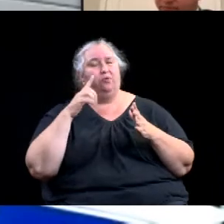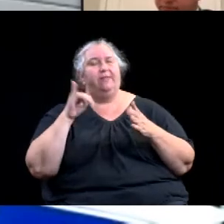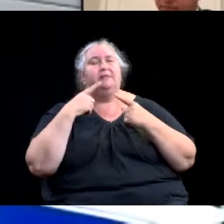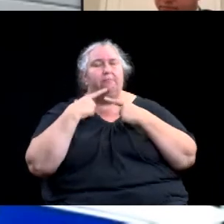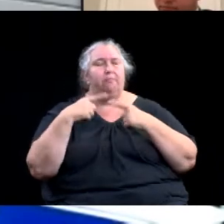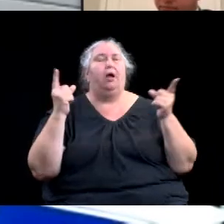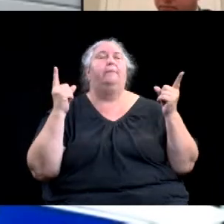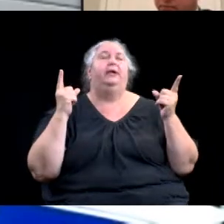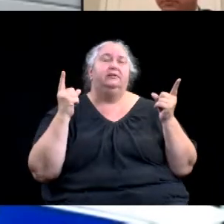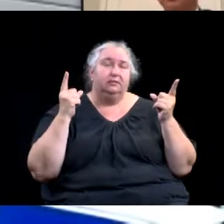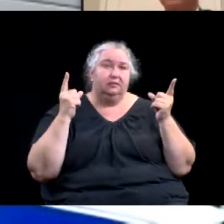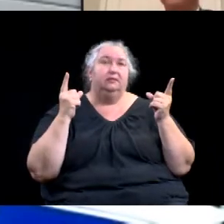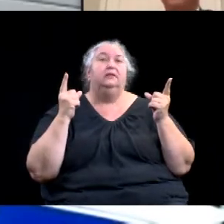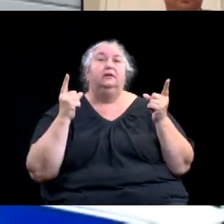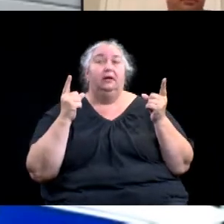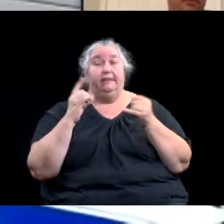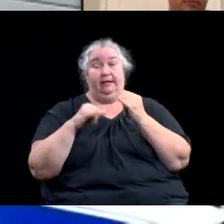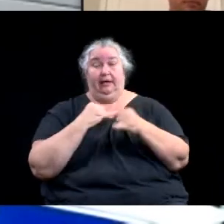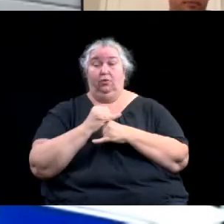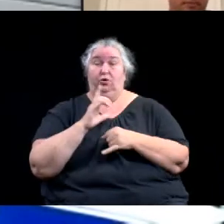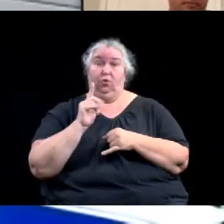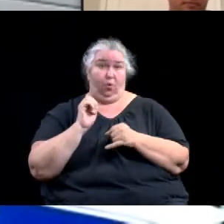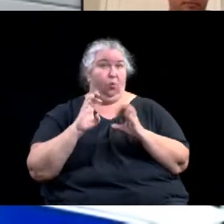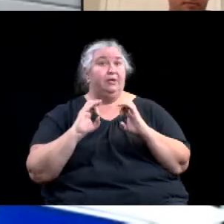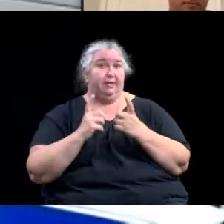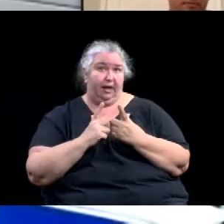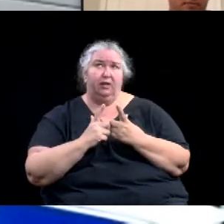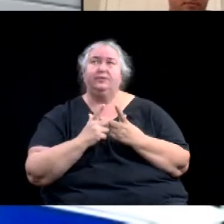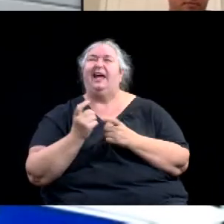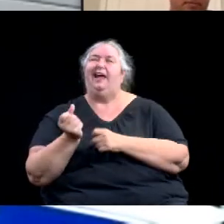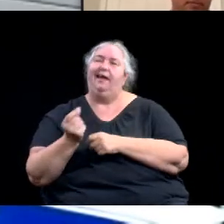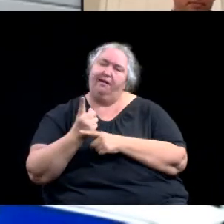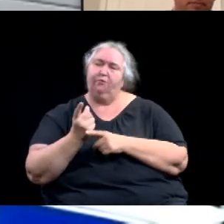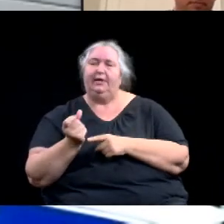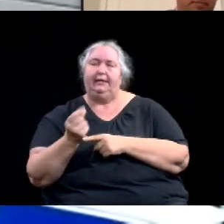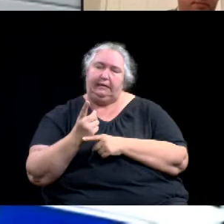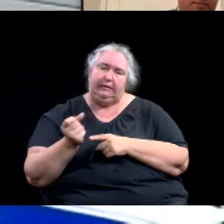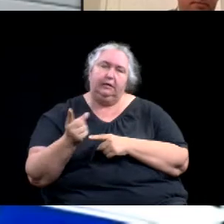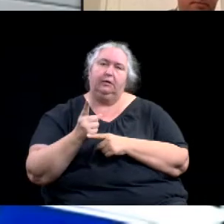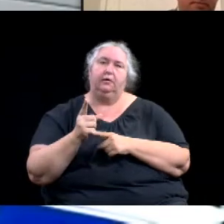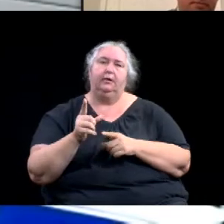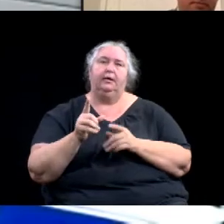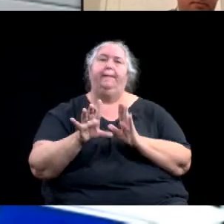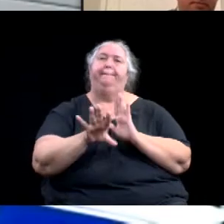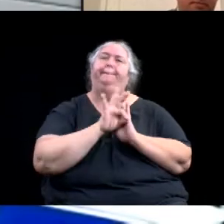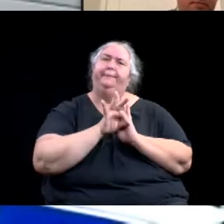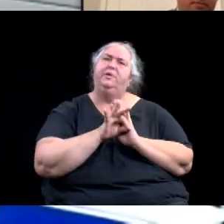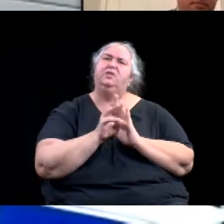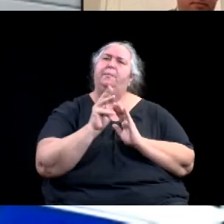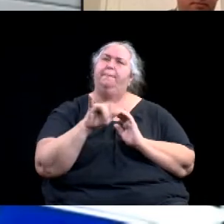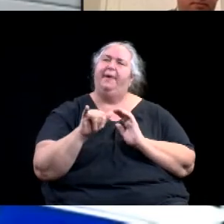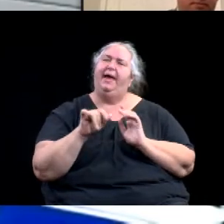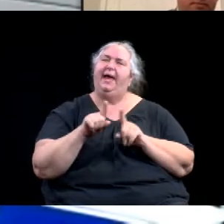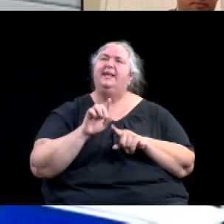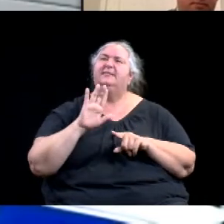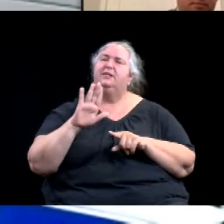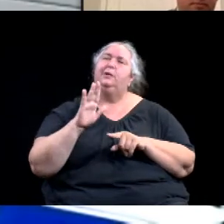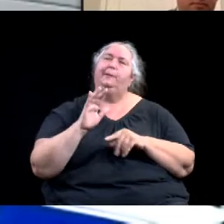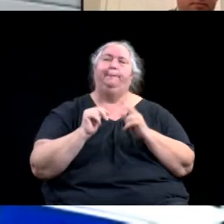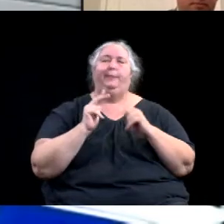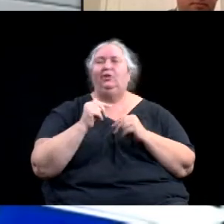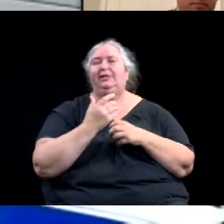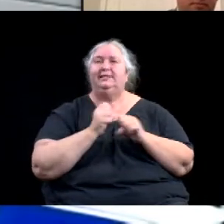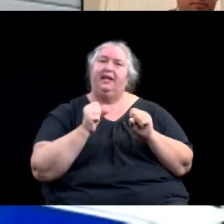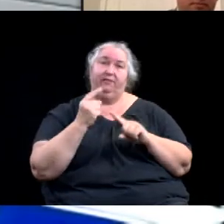as their Building Safety Month, but as everyone knows, building safety is a day-to-day, year-round concern